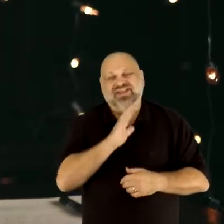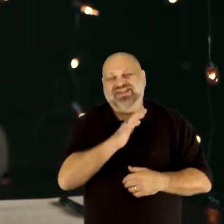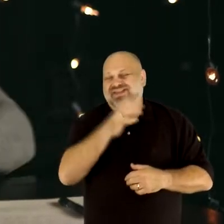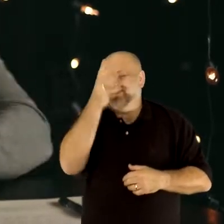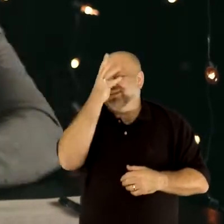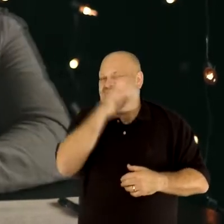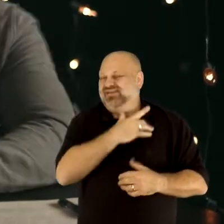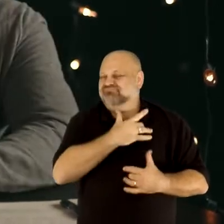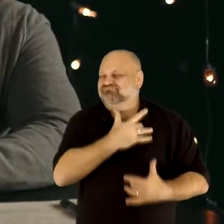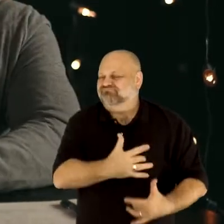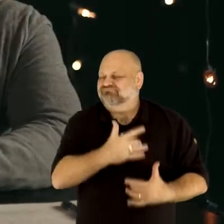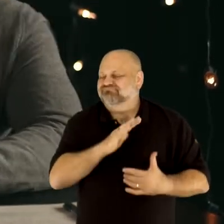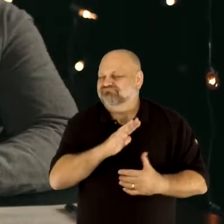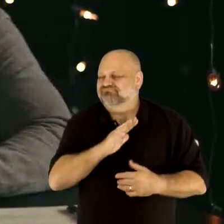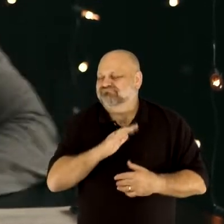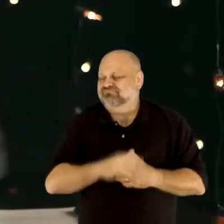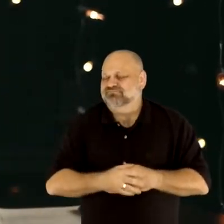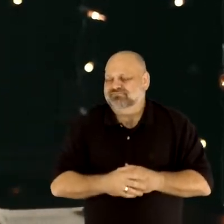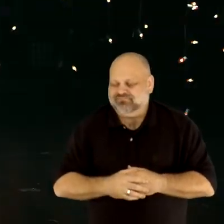It's just his way.